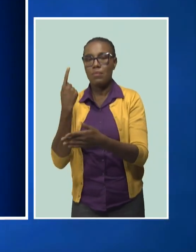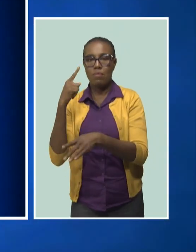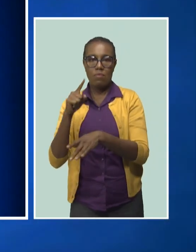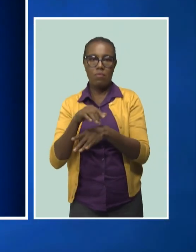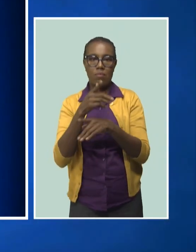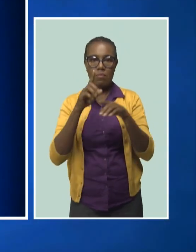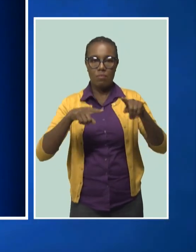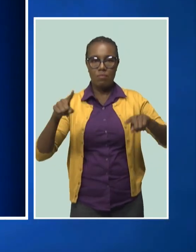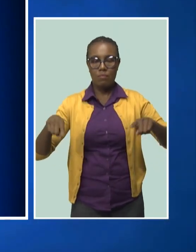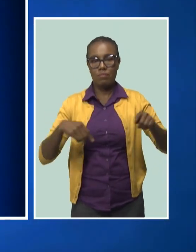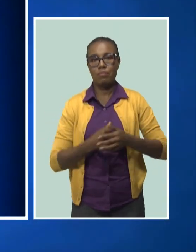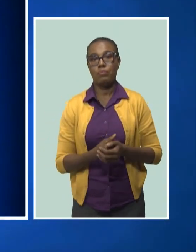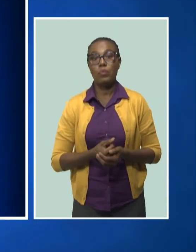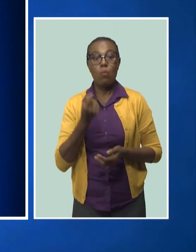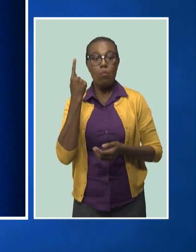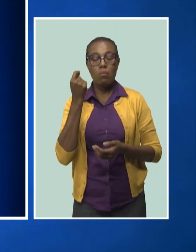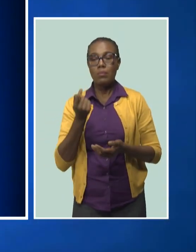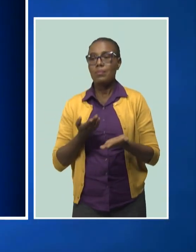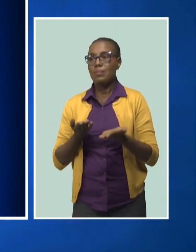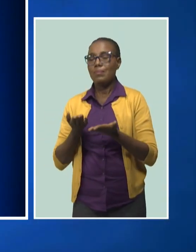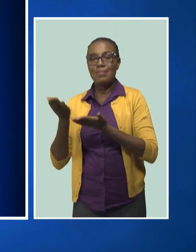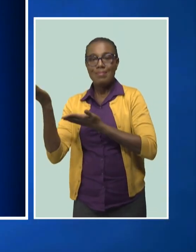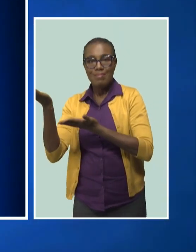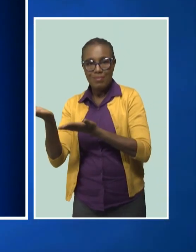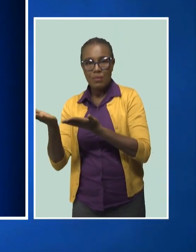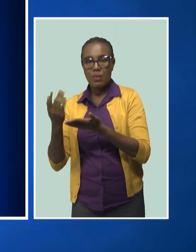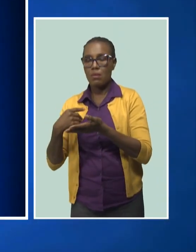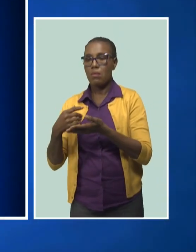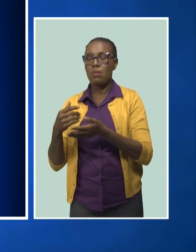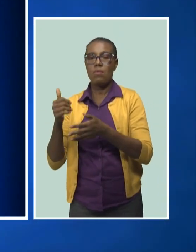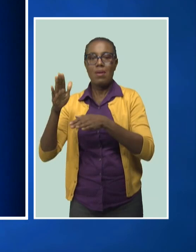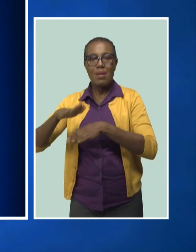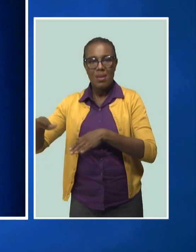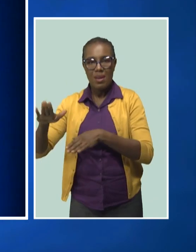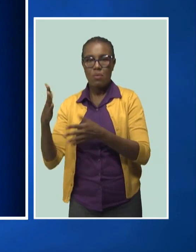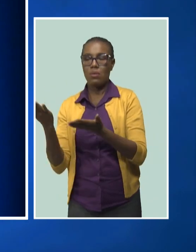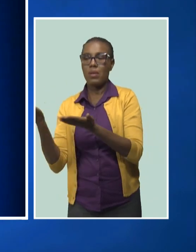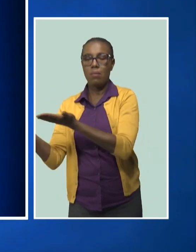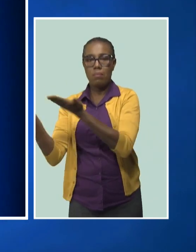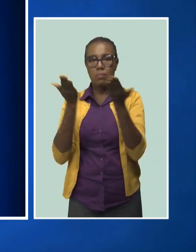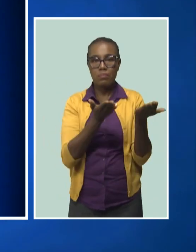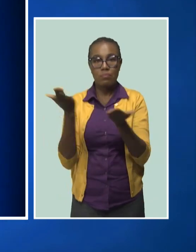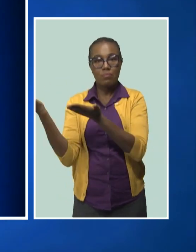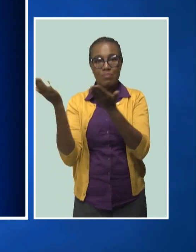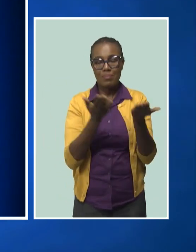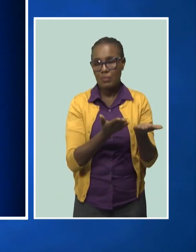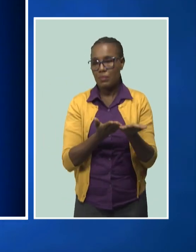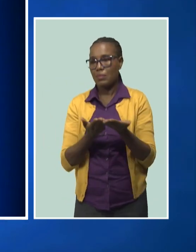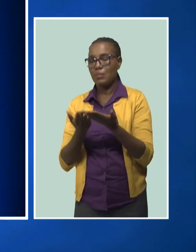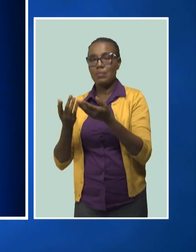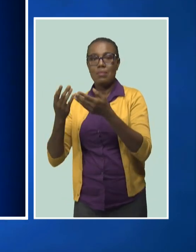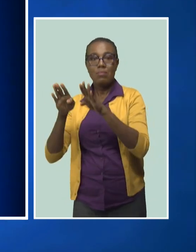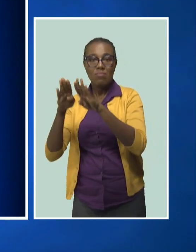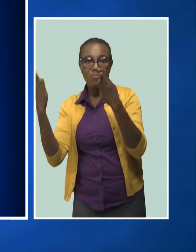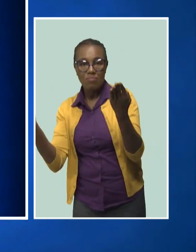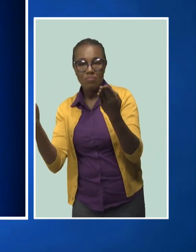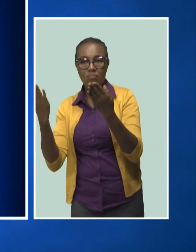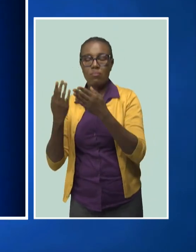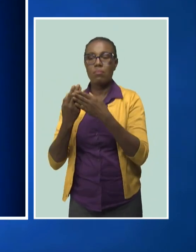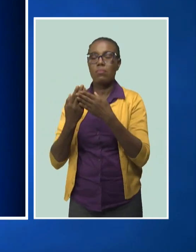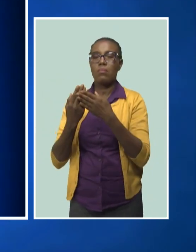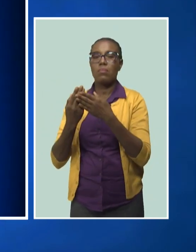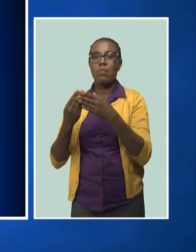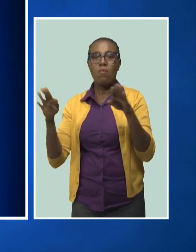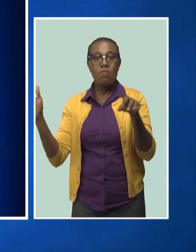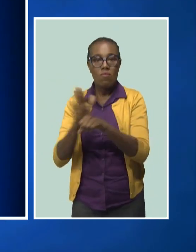Supply chains have still not fully recovered from the disruptions experienced during the COVID-19 pandemic. And,